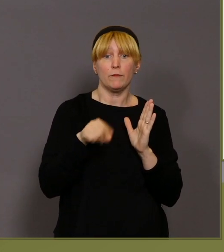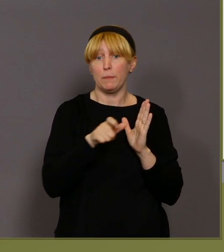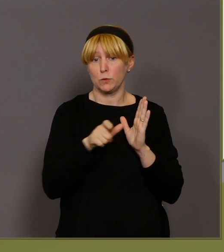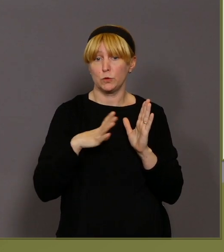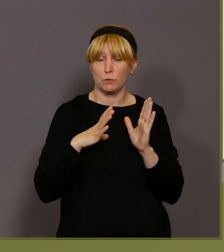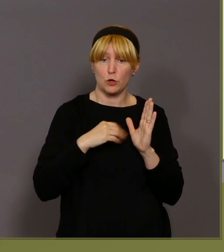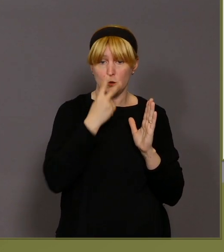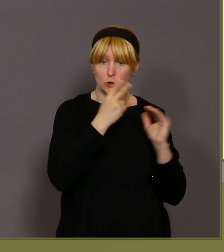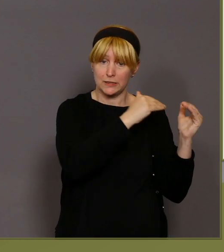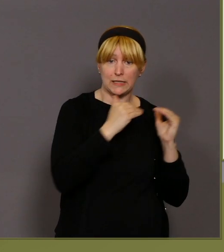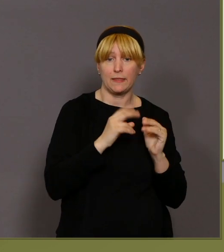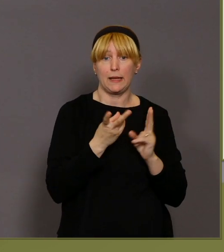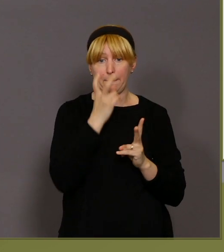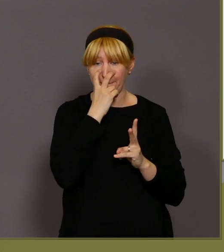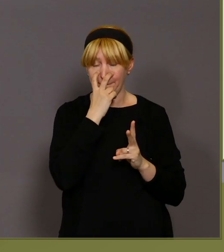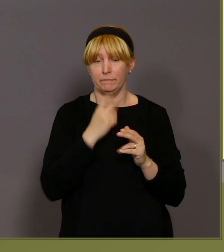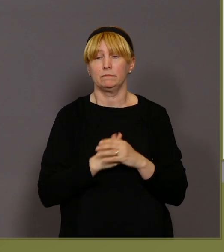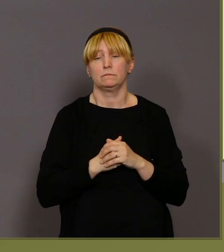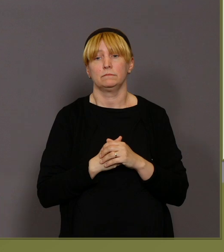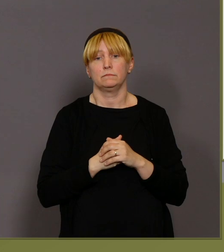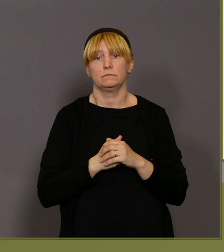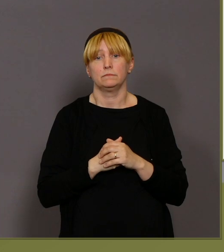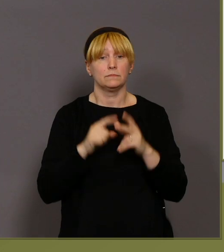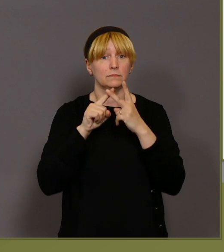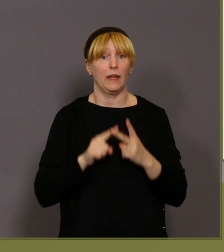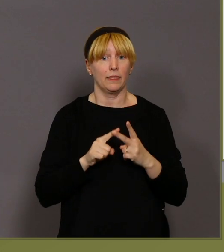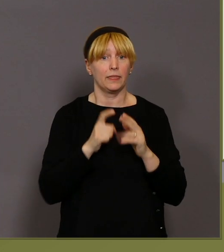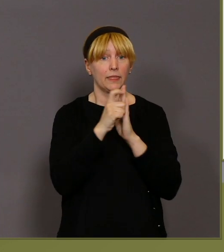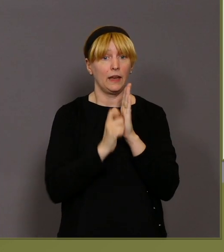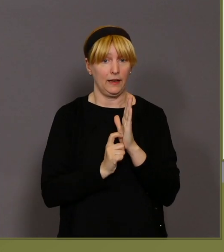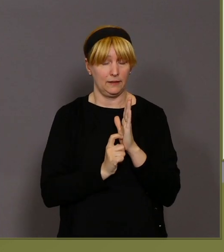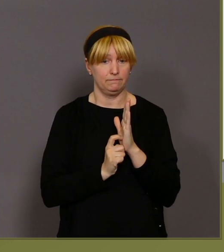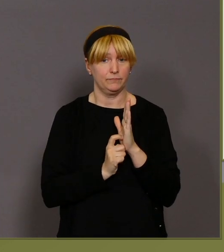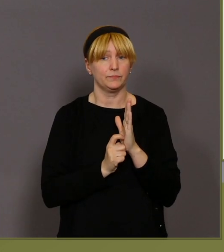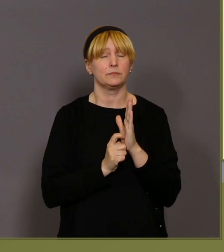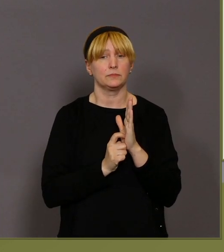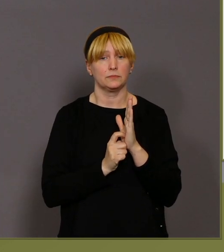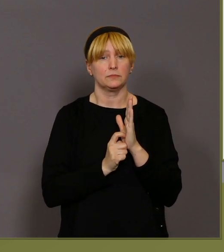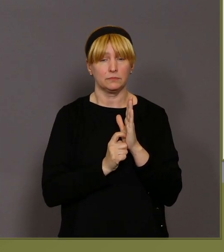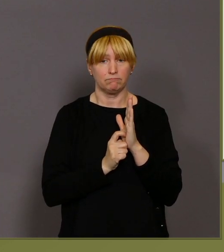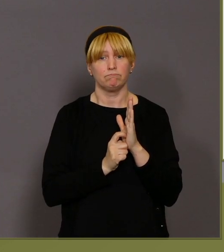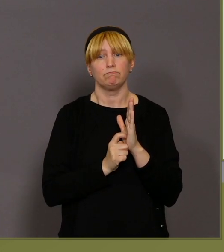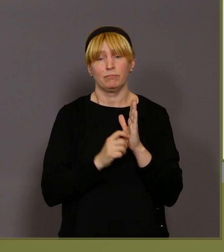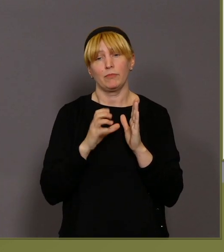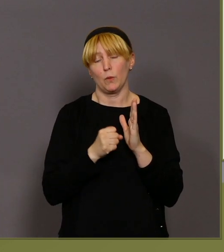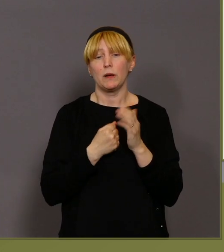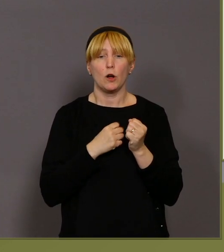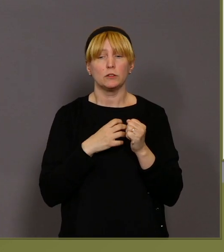see. And the second rule is support key only